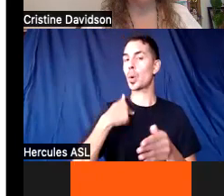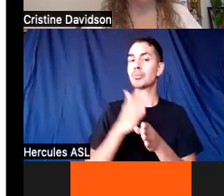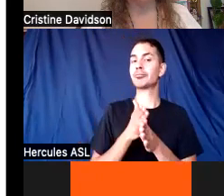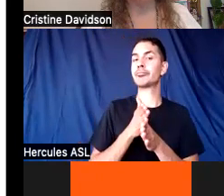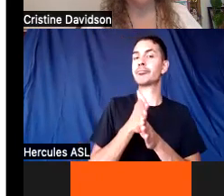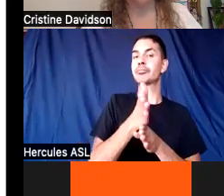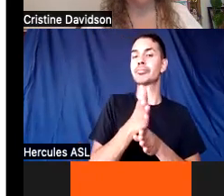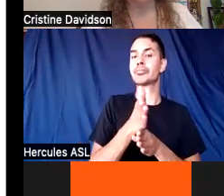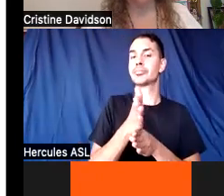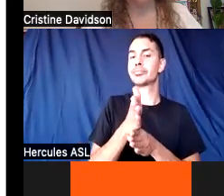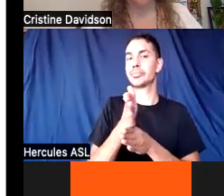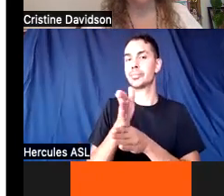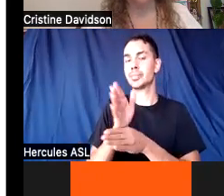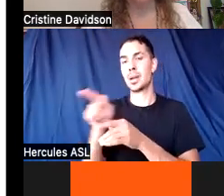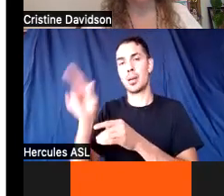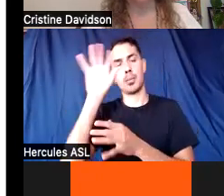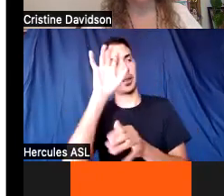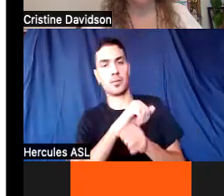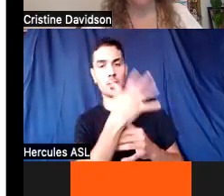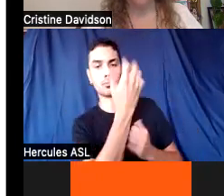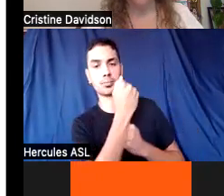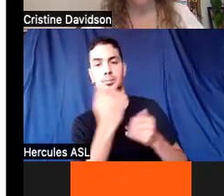and then teaching submission to the oppressed.